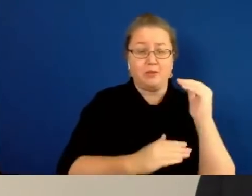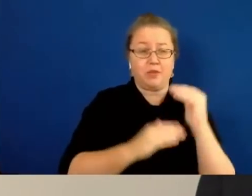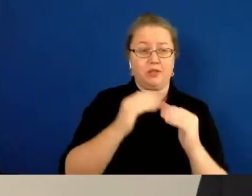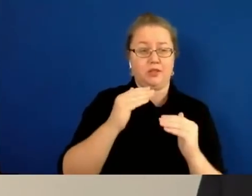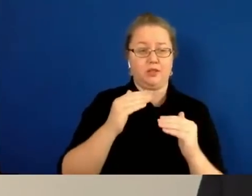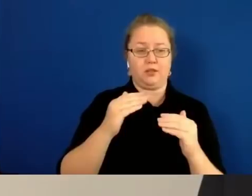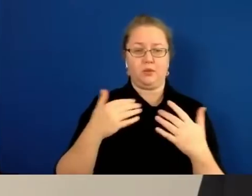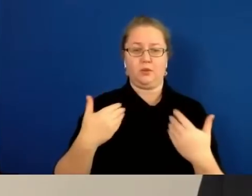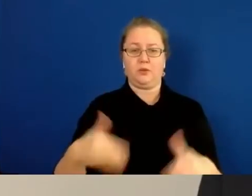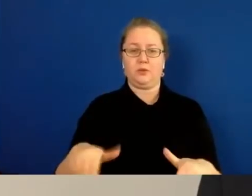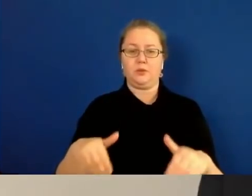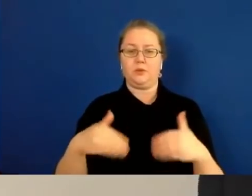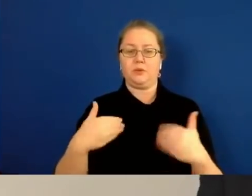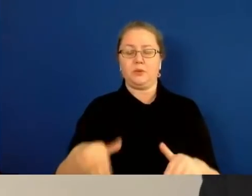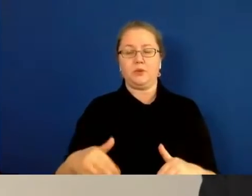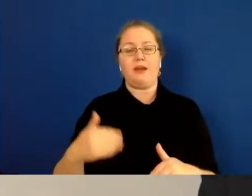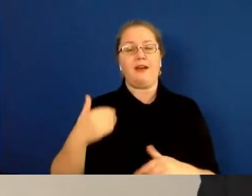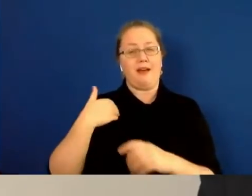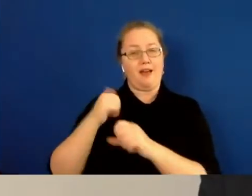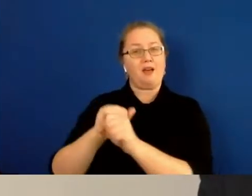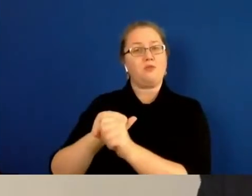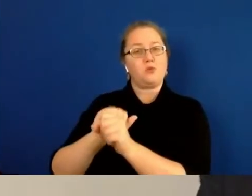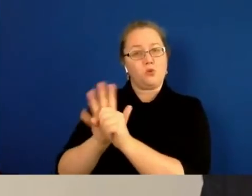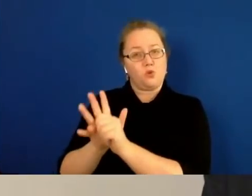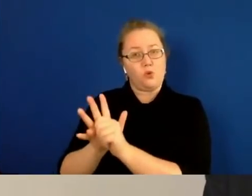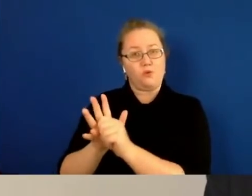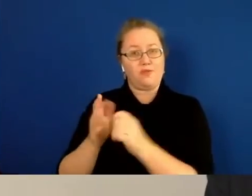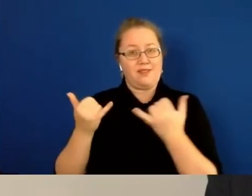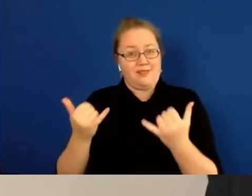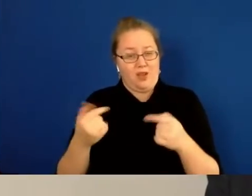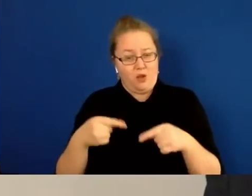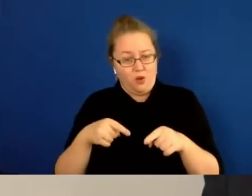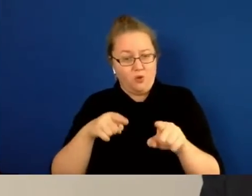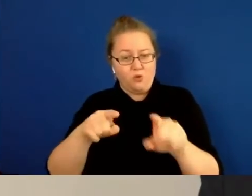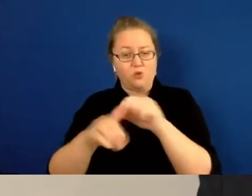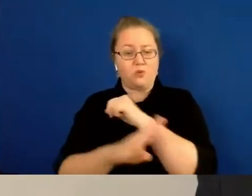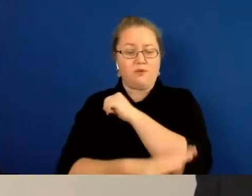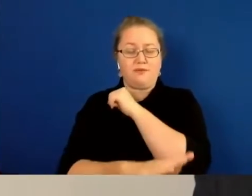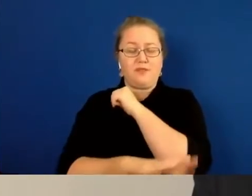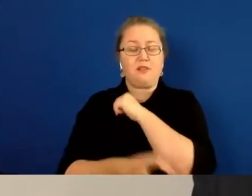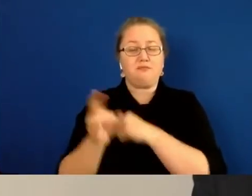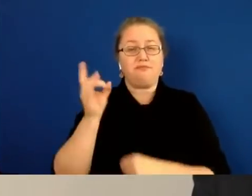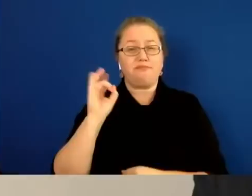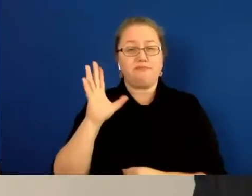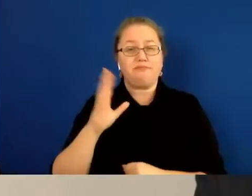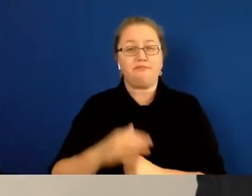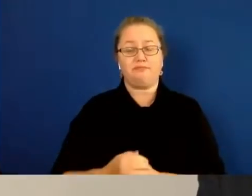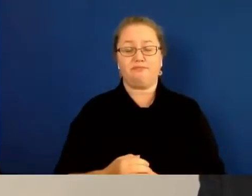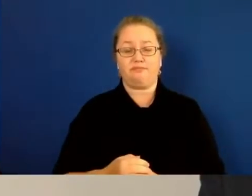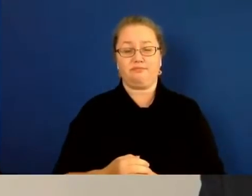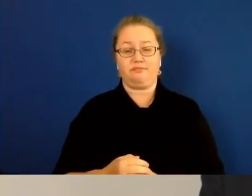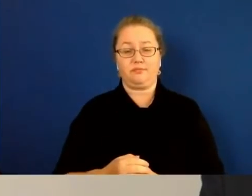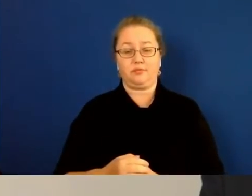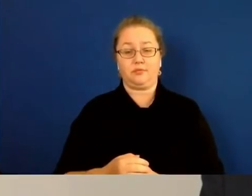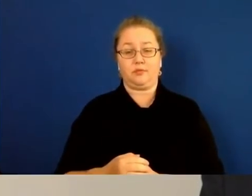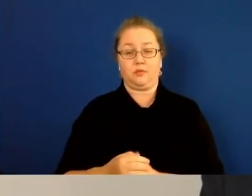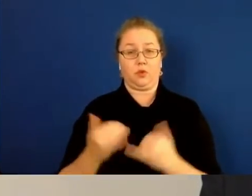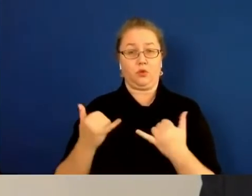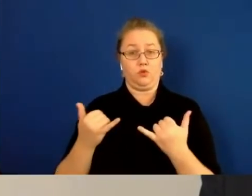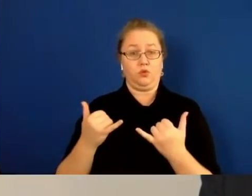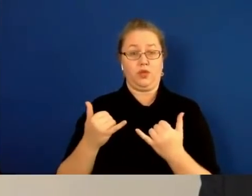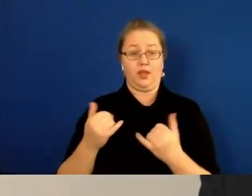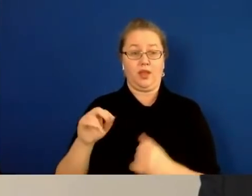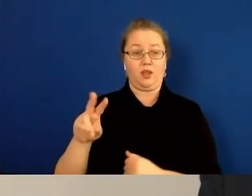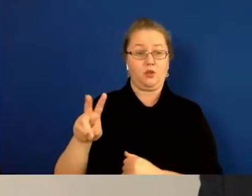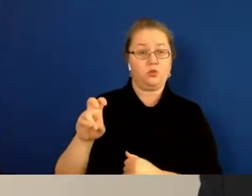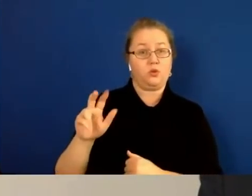Halloween is coming this weekend. We have Diwali, we have Remembrance Day, and other celebrations in the coming weeks. It is a time as well